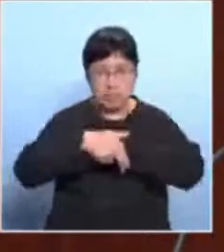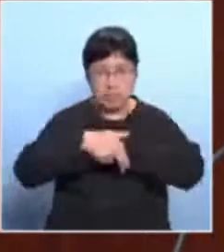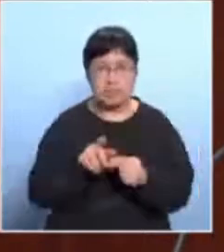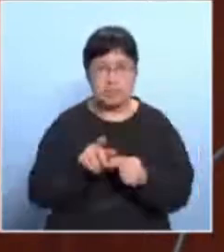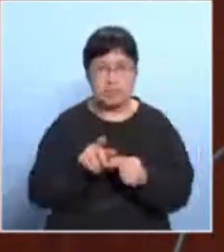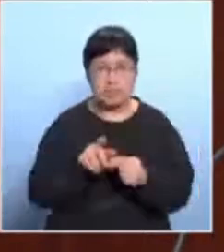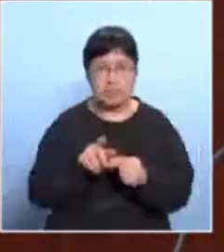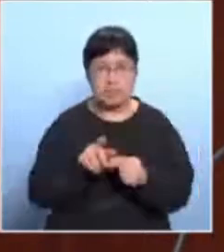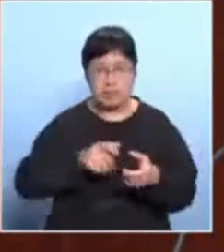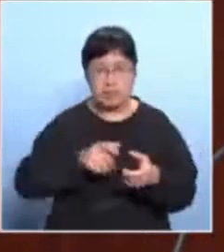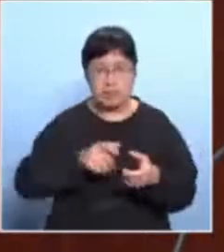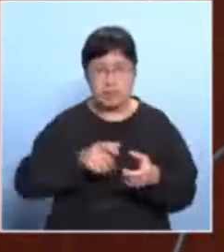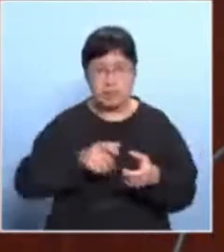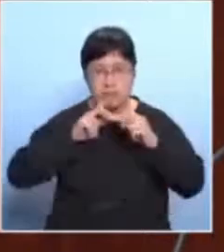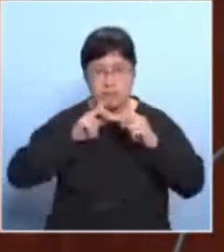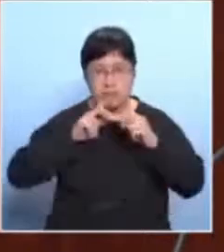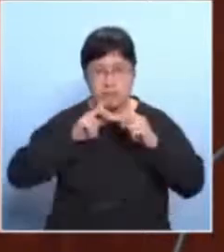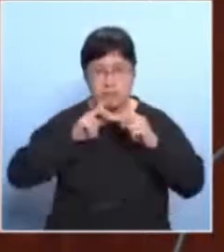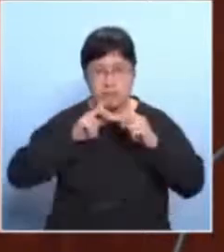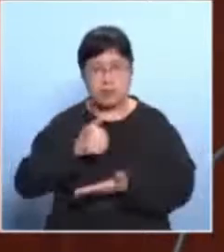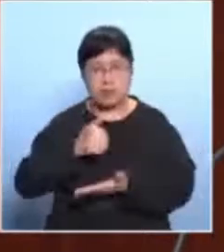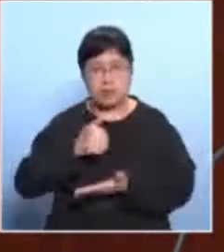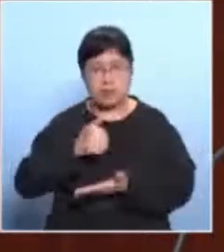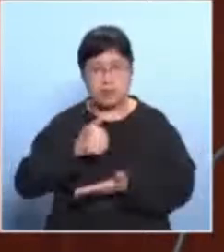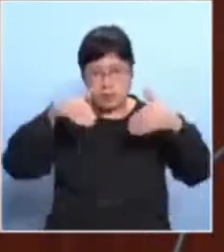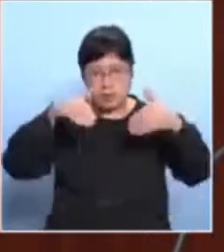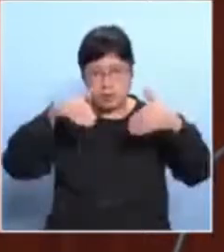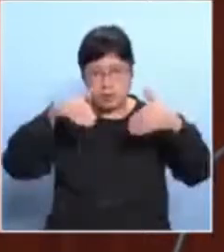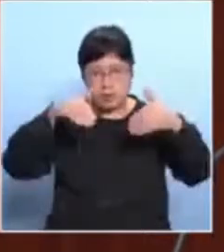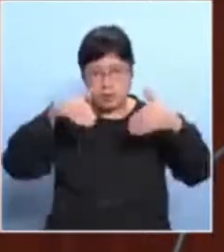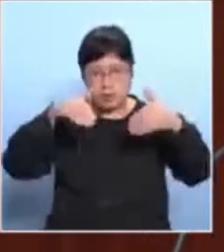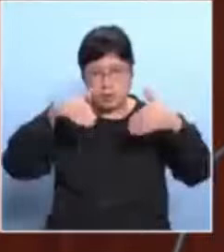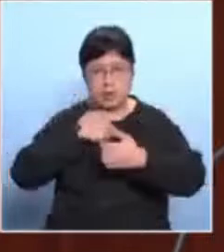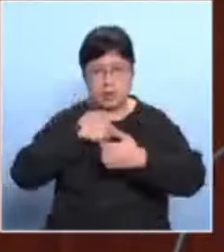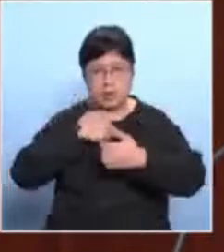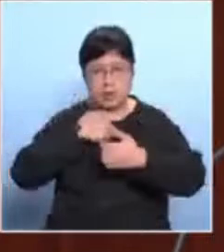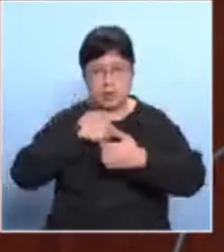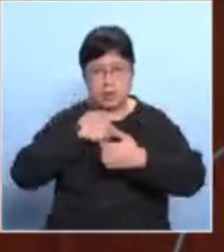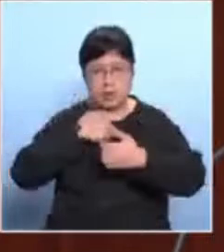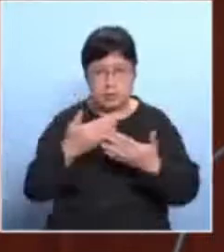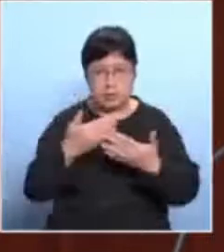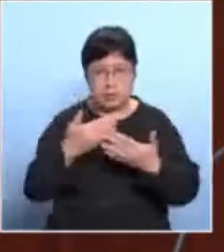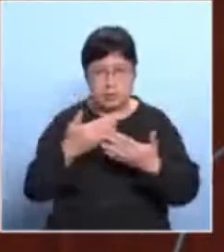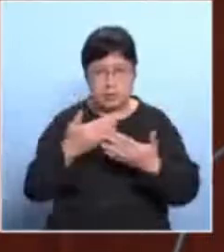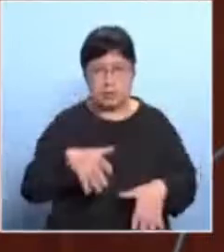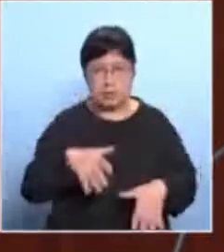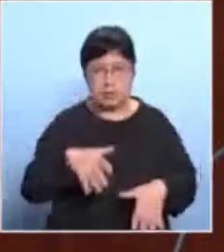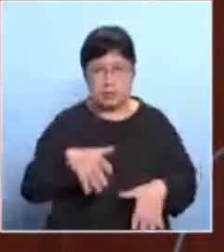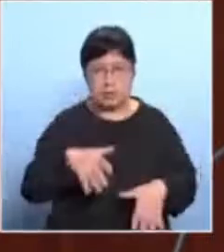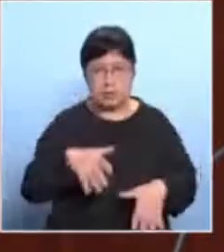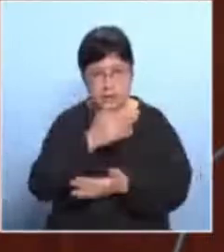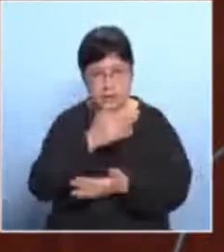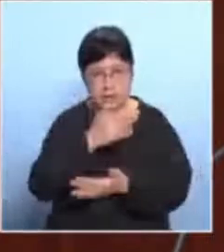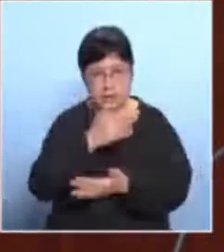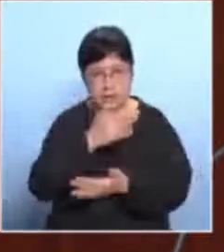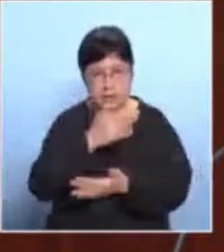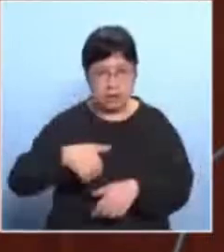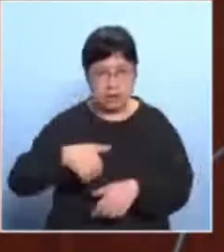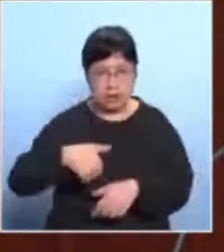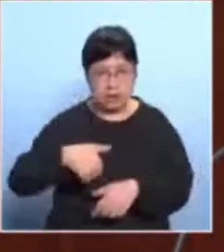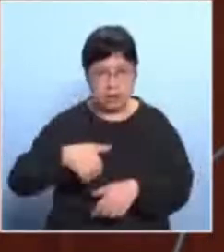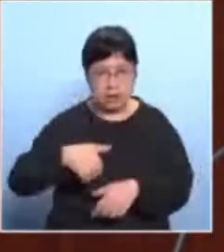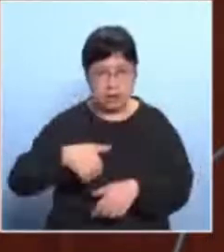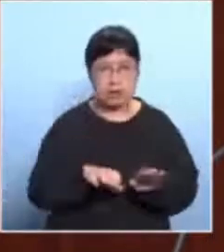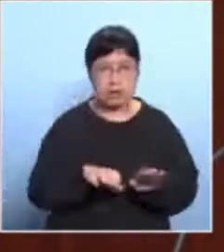Chinese Medicine Development is at the final stage. It is anticipated that the Commissioner can assume office early next